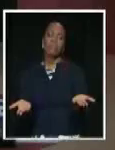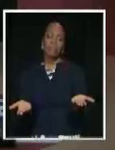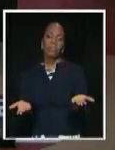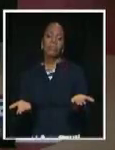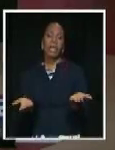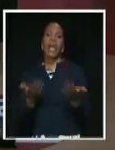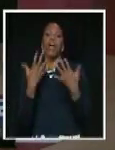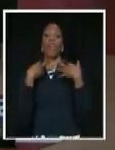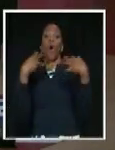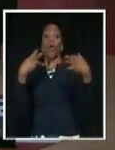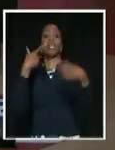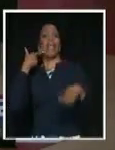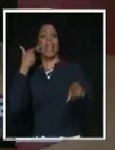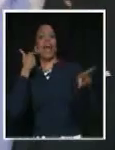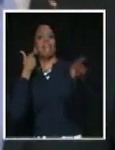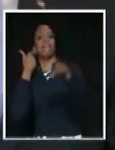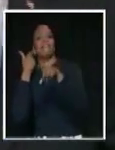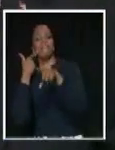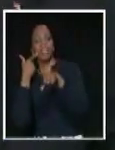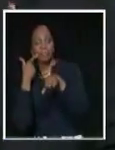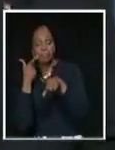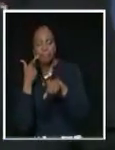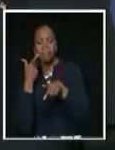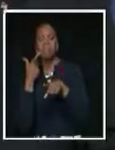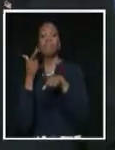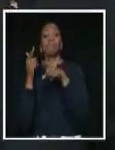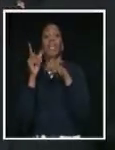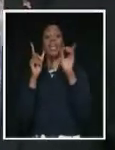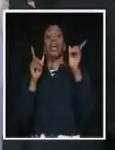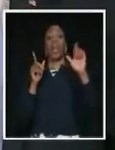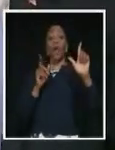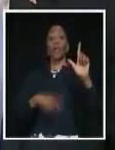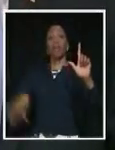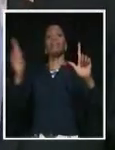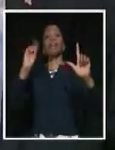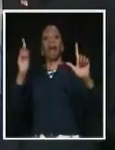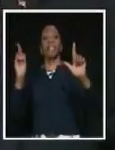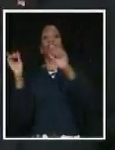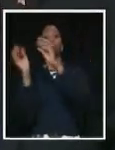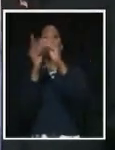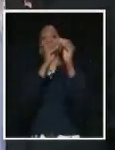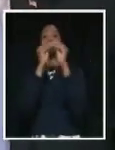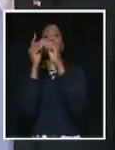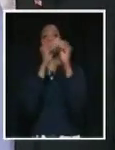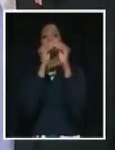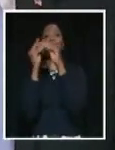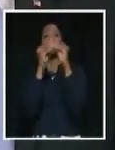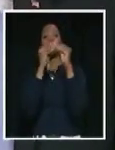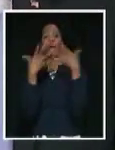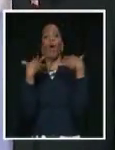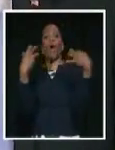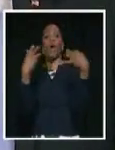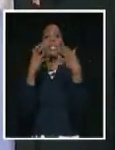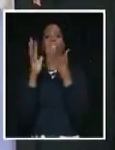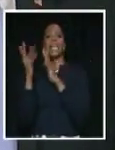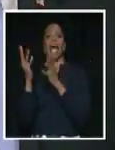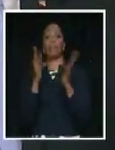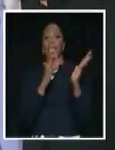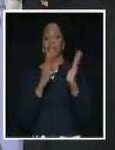a kumbaya moment. What if we put it... Maurice, I've tried to offer it as a joint kumbaya moment. What if we say